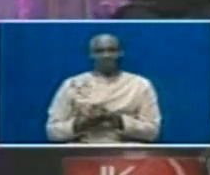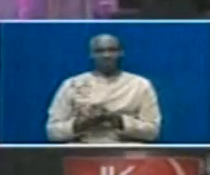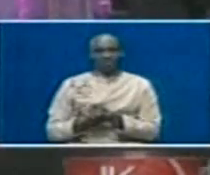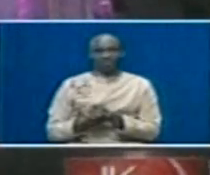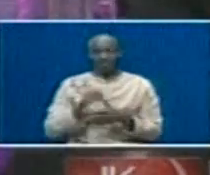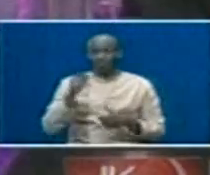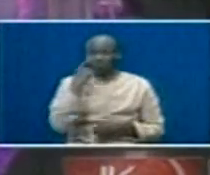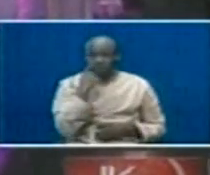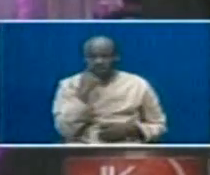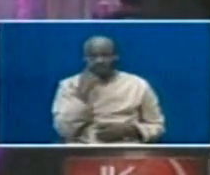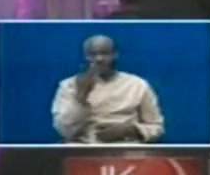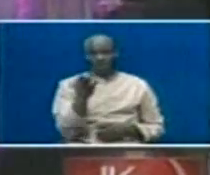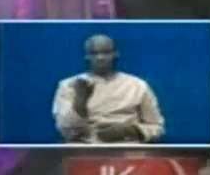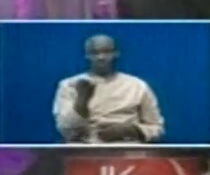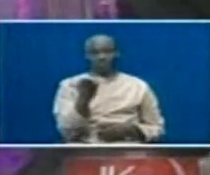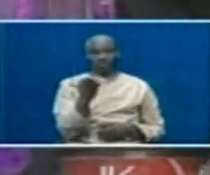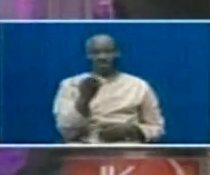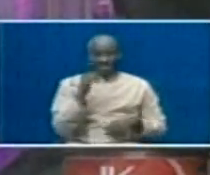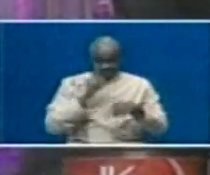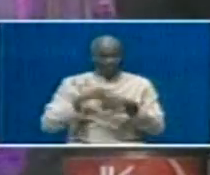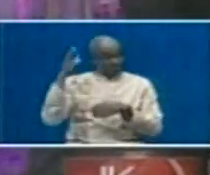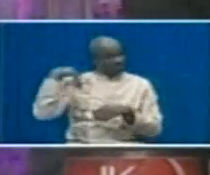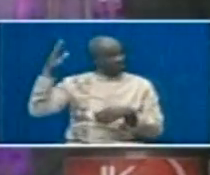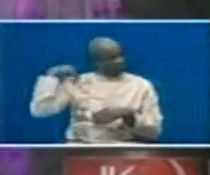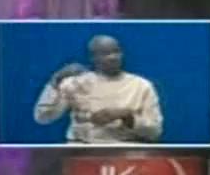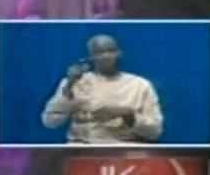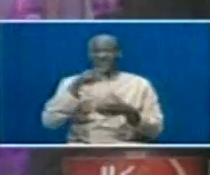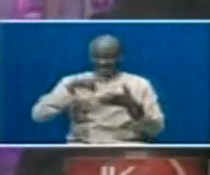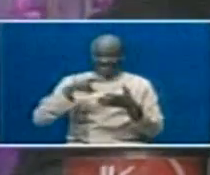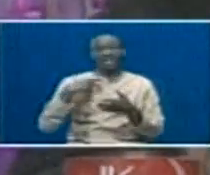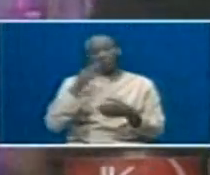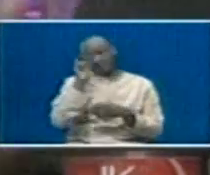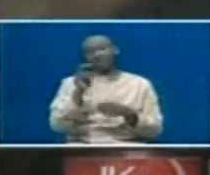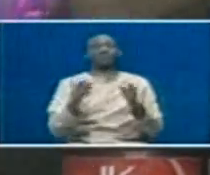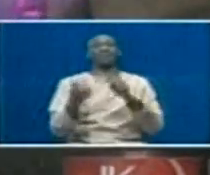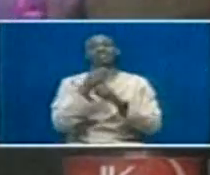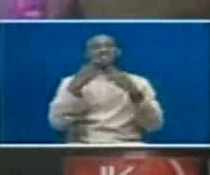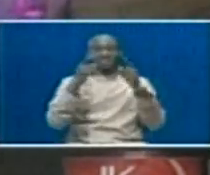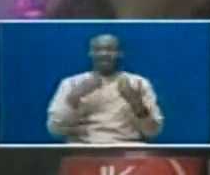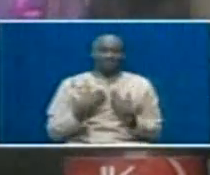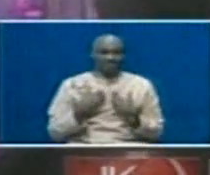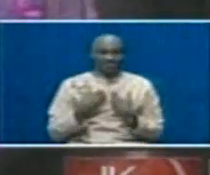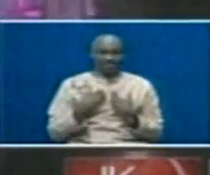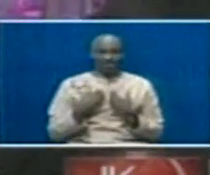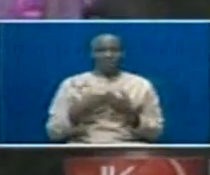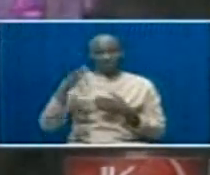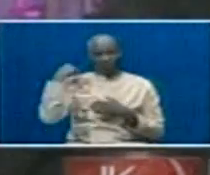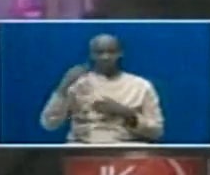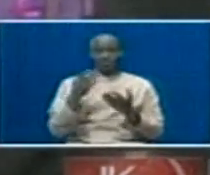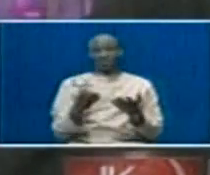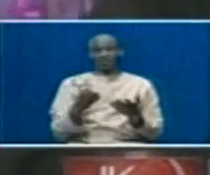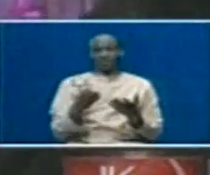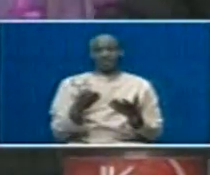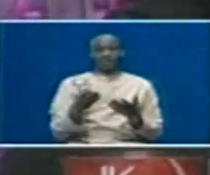I can see him now, what he was doing at the time. Yeah. I'd be fast asleep. Lucky for me, I went to England at the time, it was